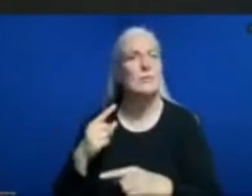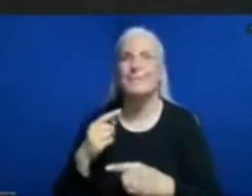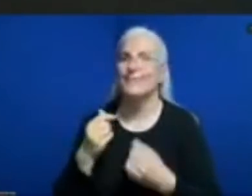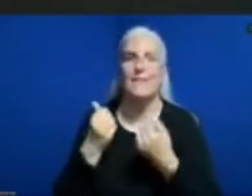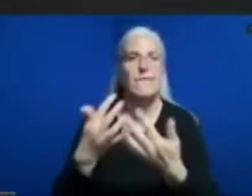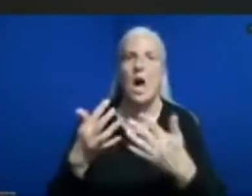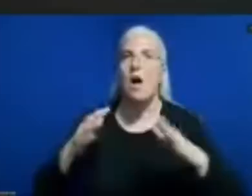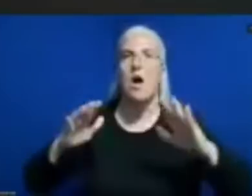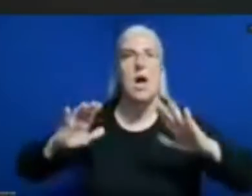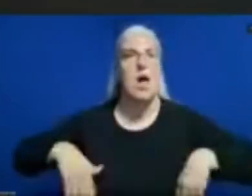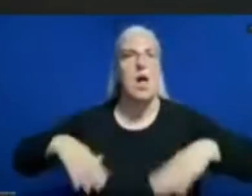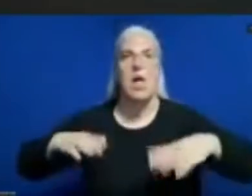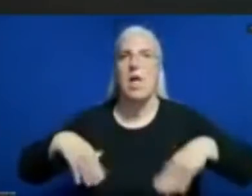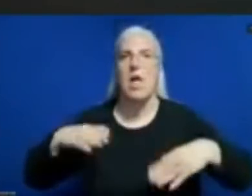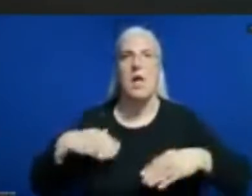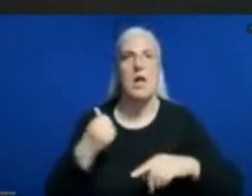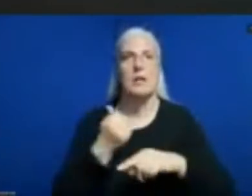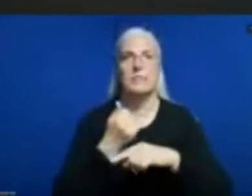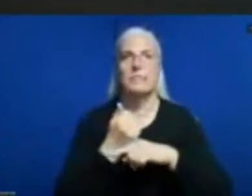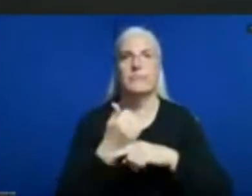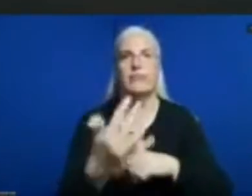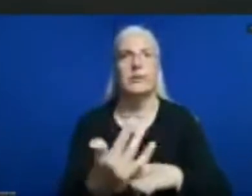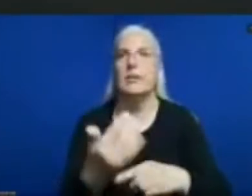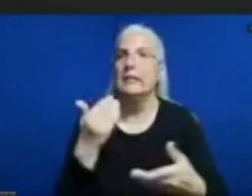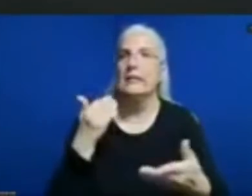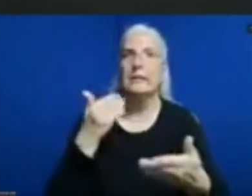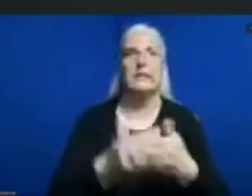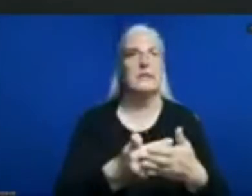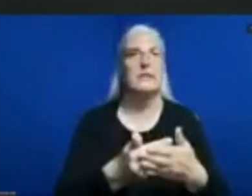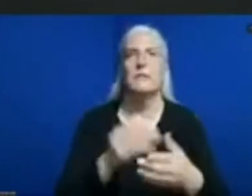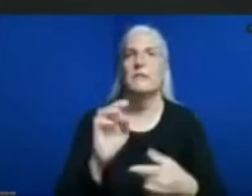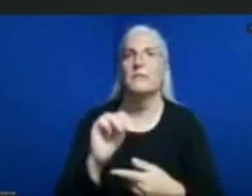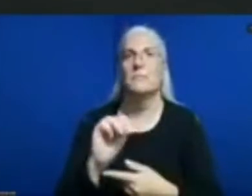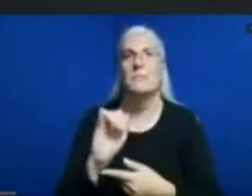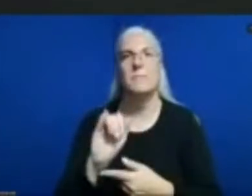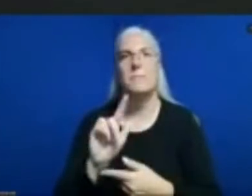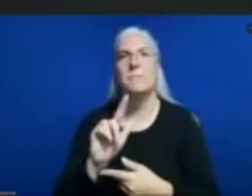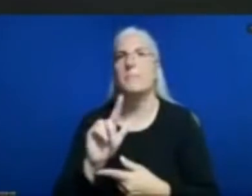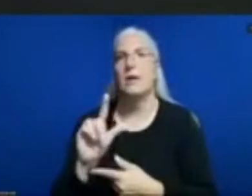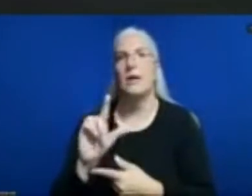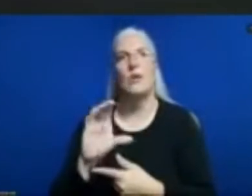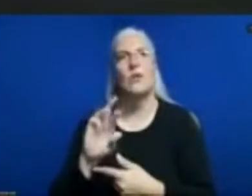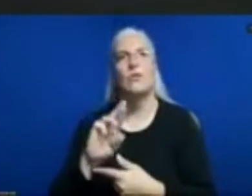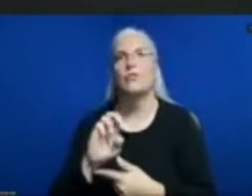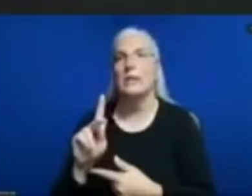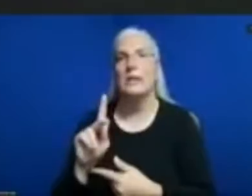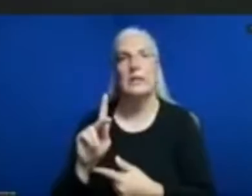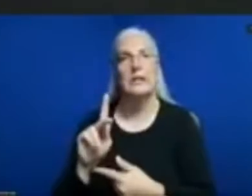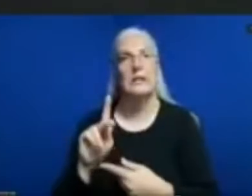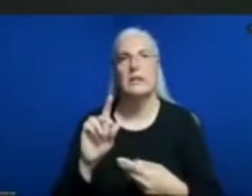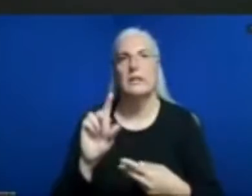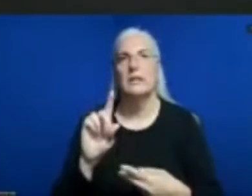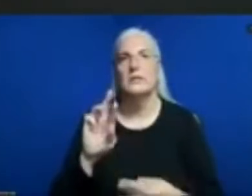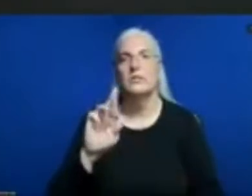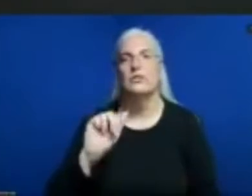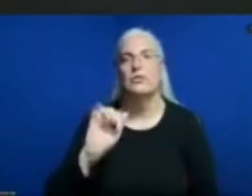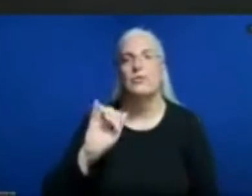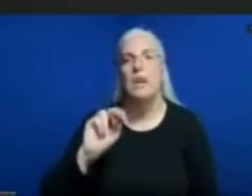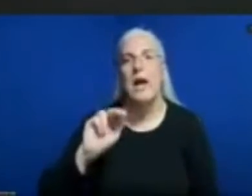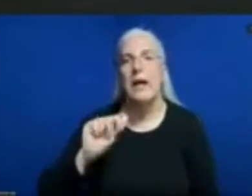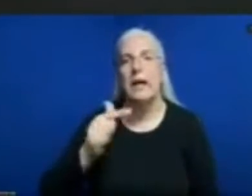that area for the last several days with ground resources, bulldozers, hand crews, fire engines, and